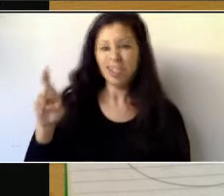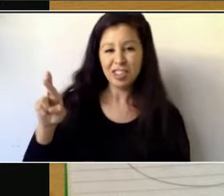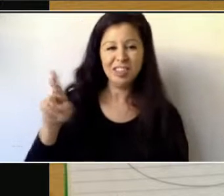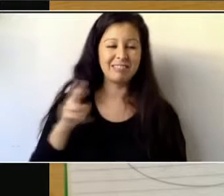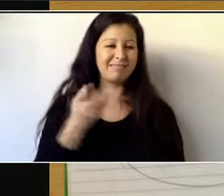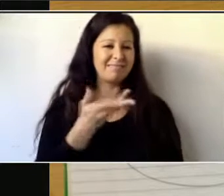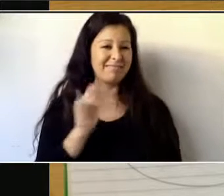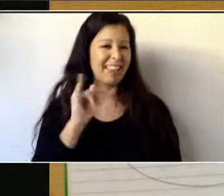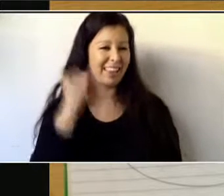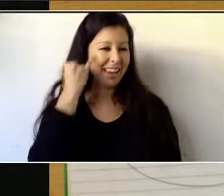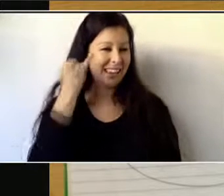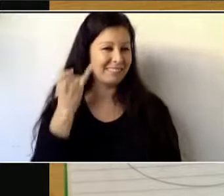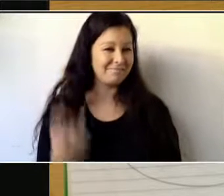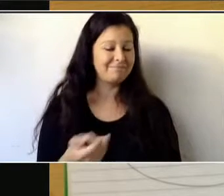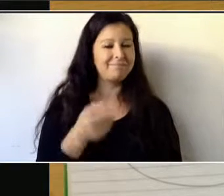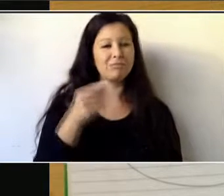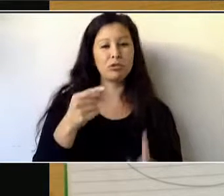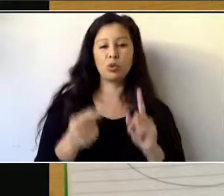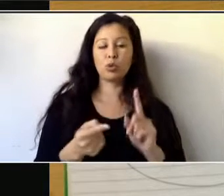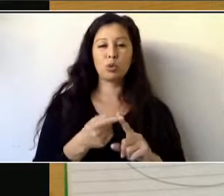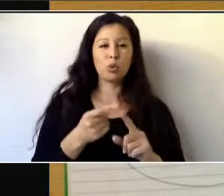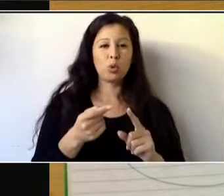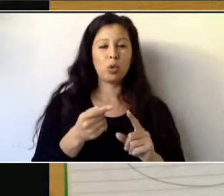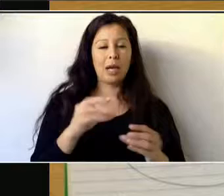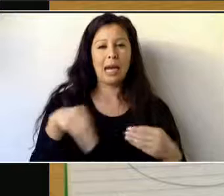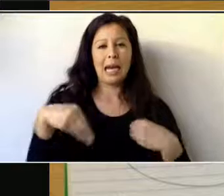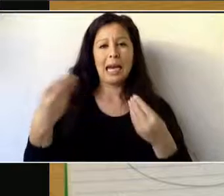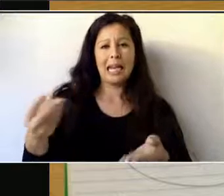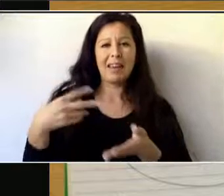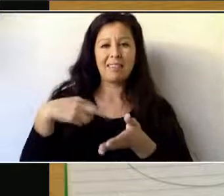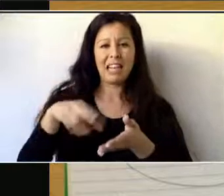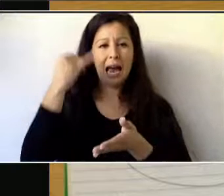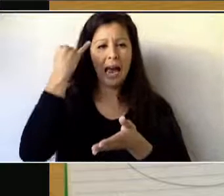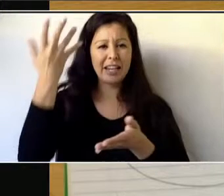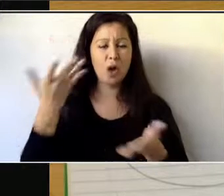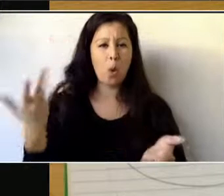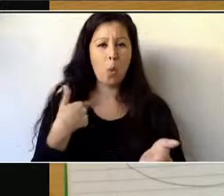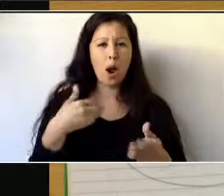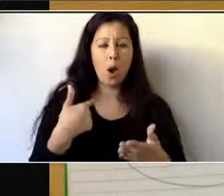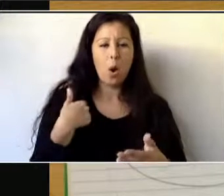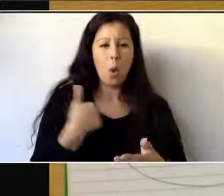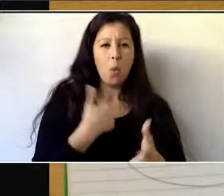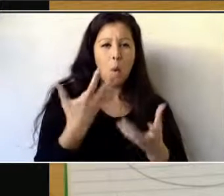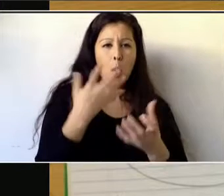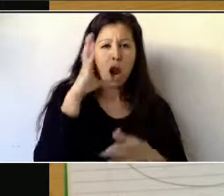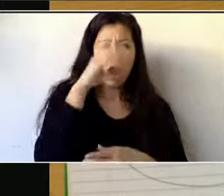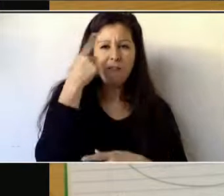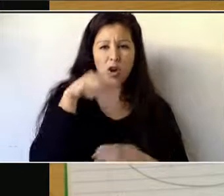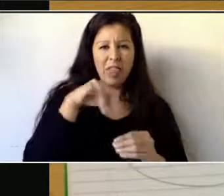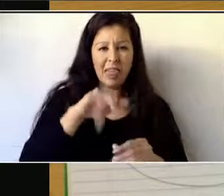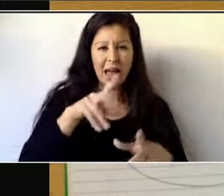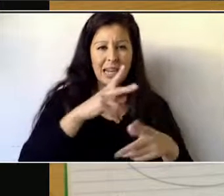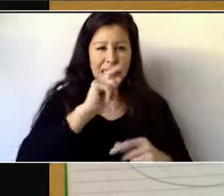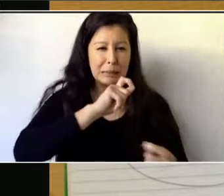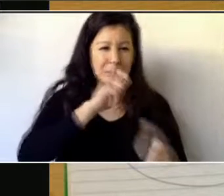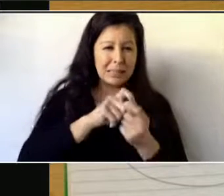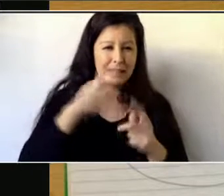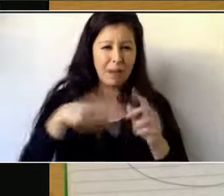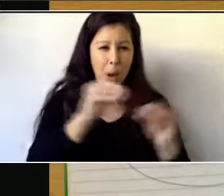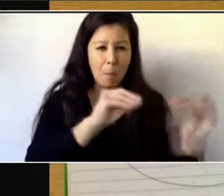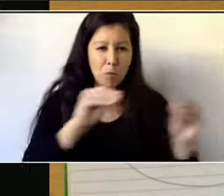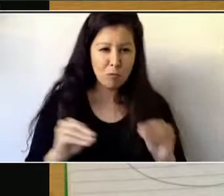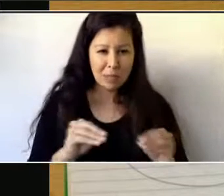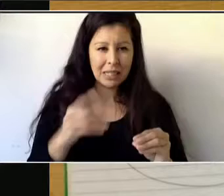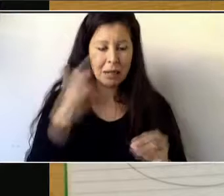that, to let the dancers know what we what kind of movement we would like them to move in. So inventing the new language, because